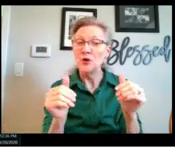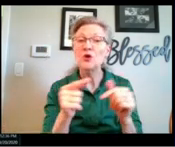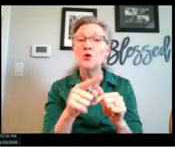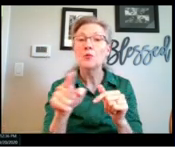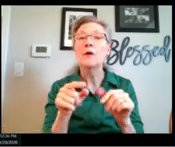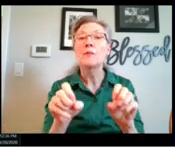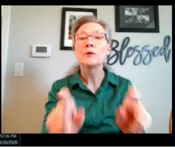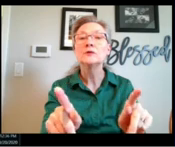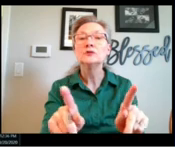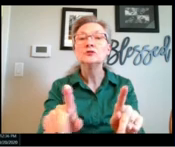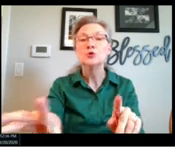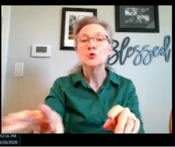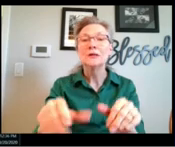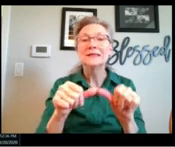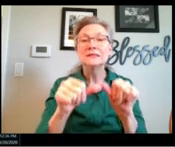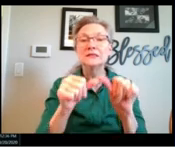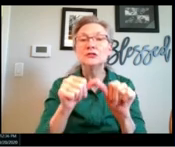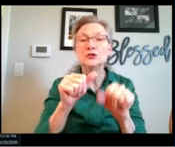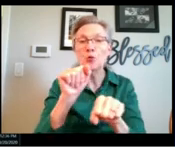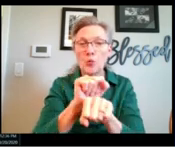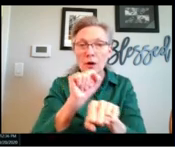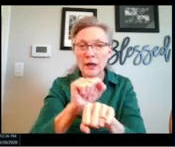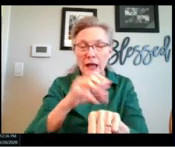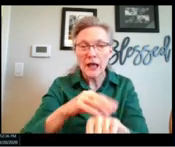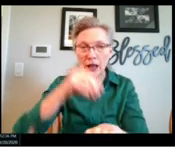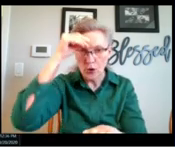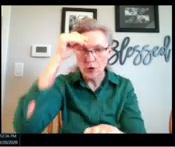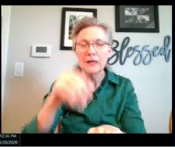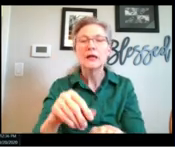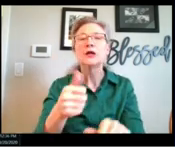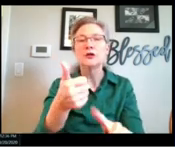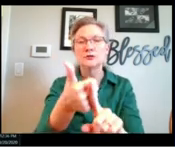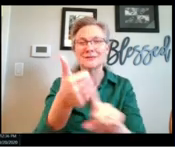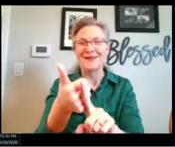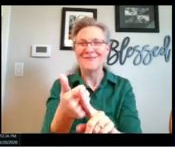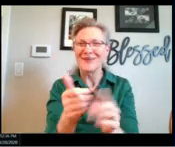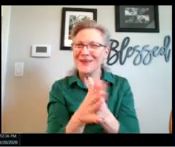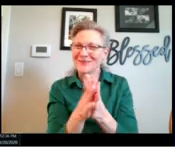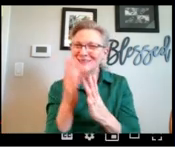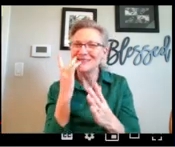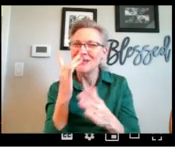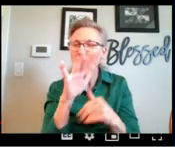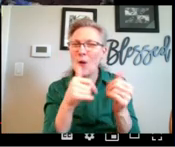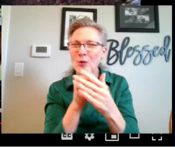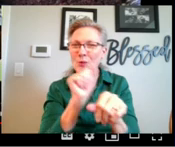opportunity to add on to what you've been working on, trying this out on your own. Can't wait to see all your hard work. Thanks.